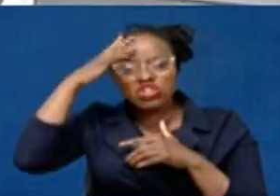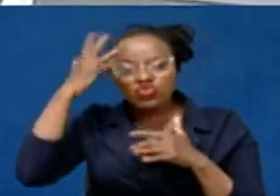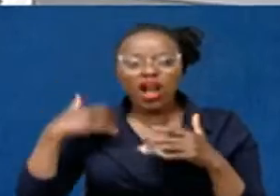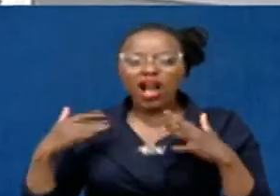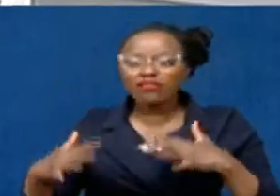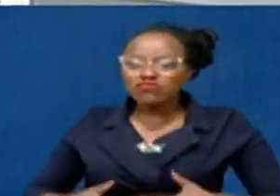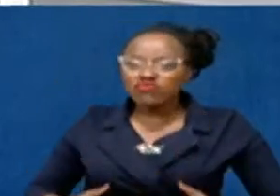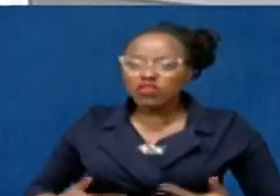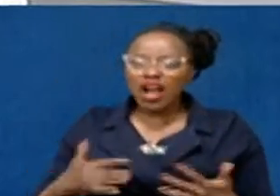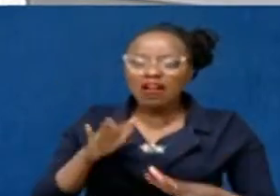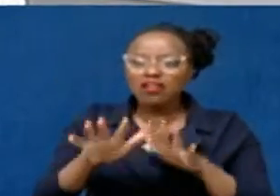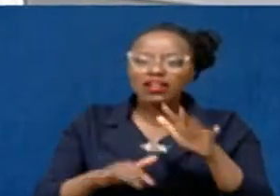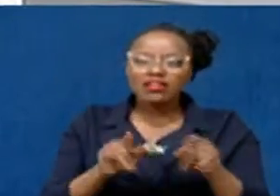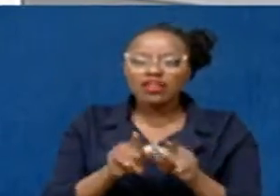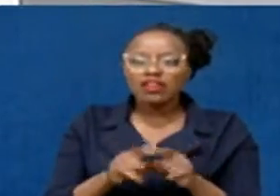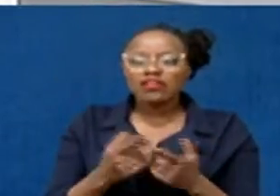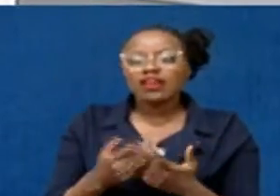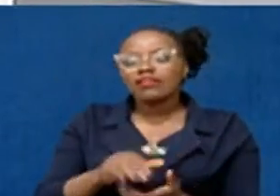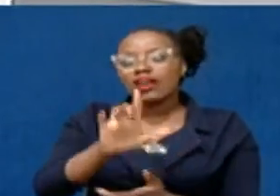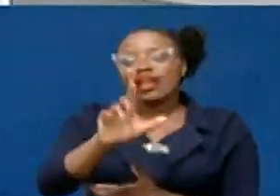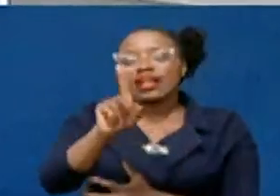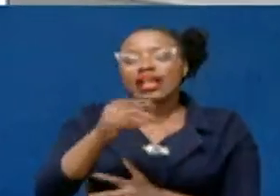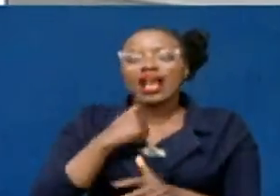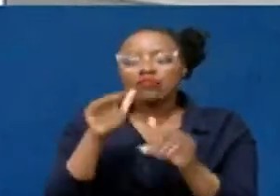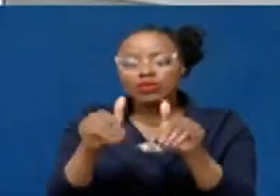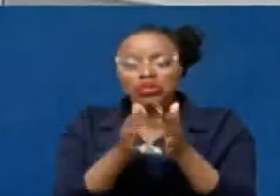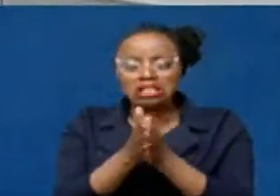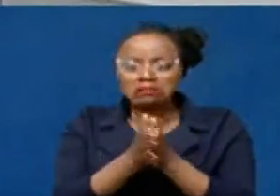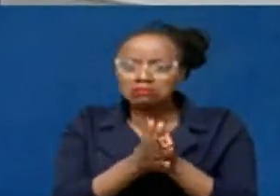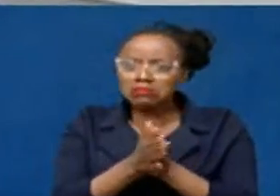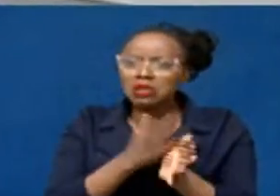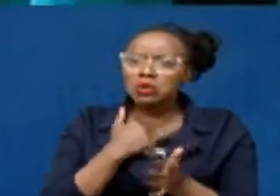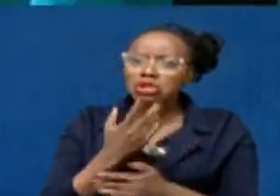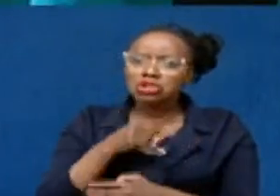And Linus has been waiting in the wings, quite literally.